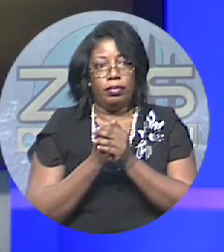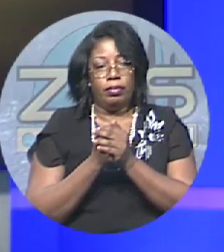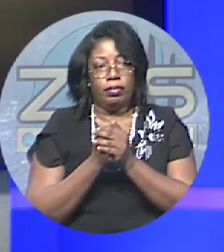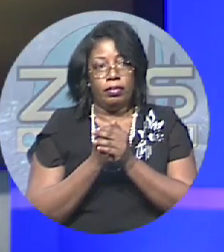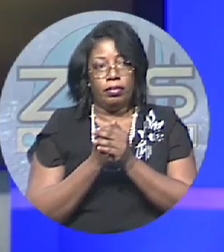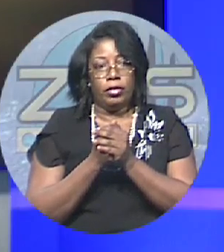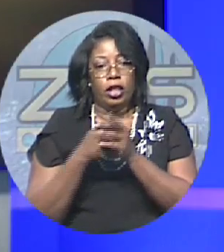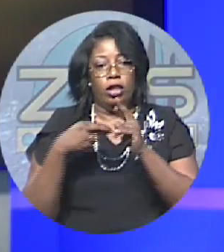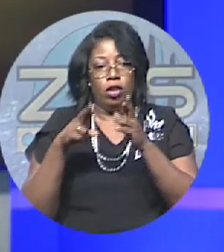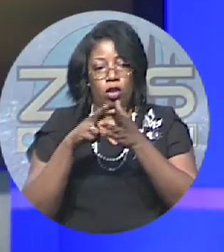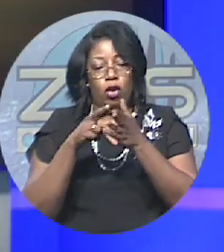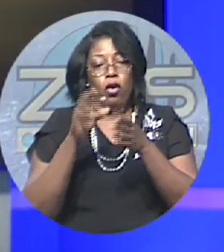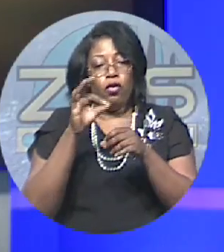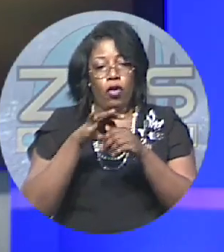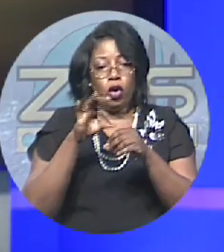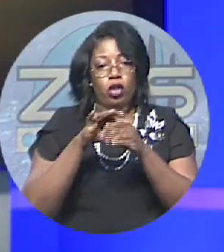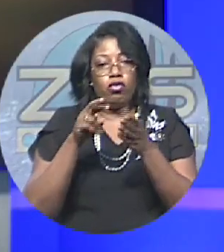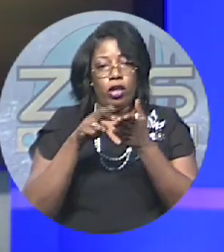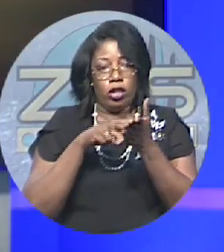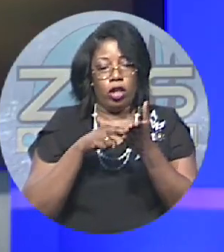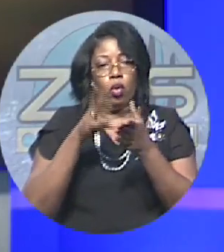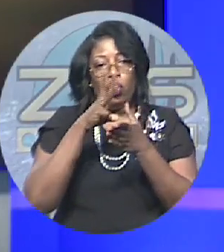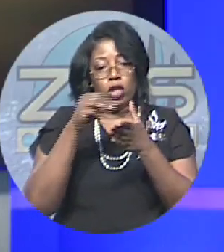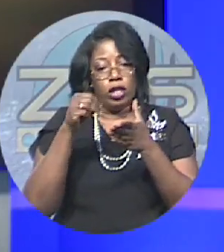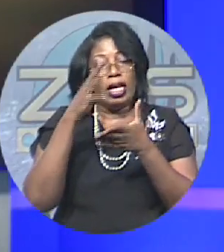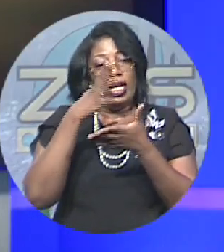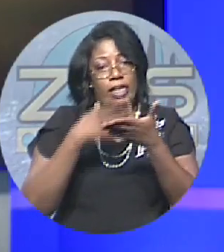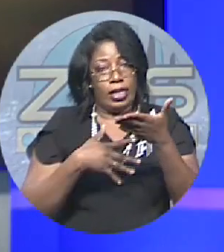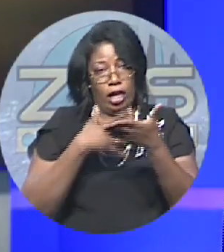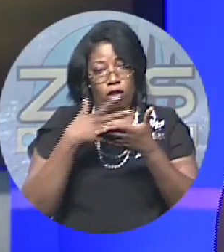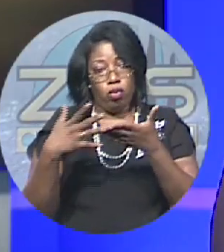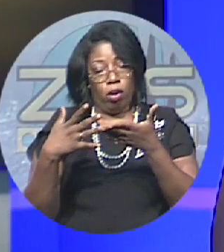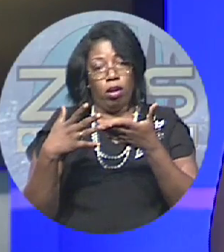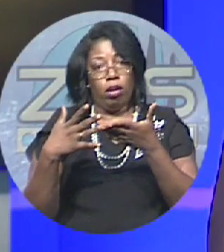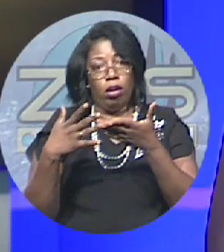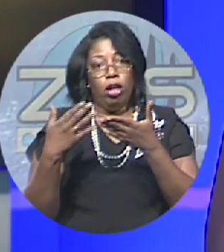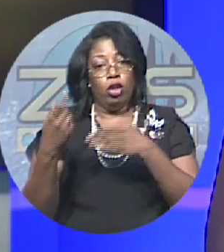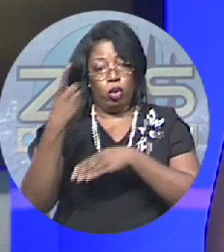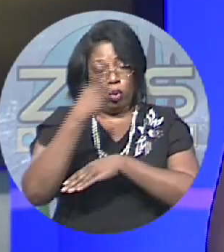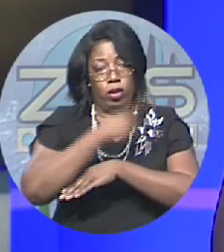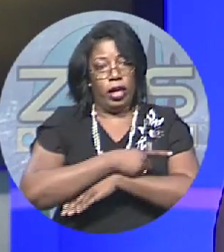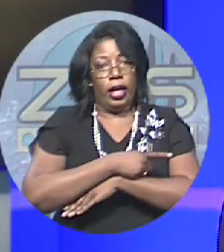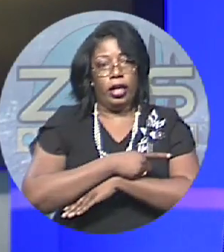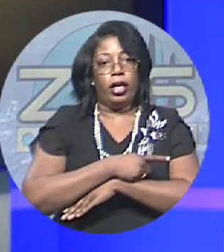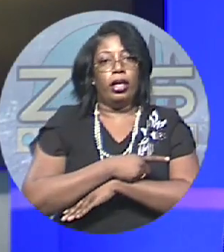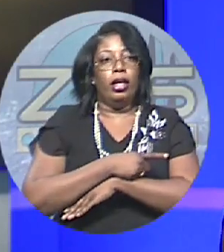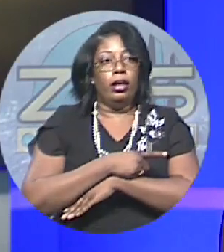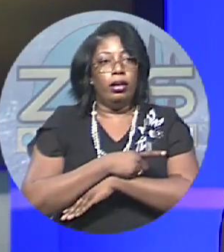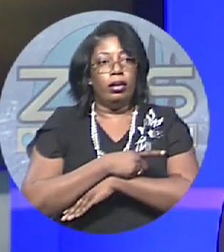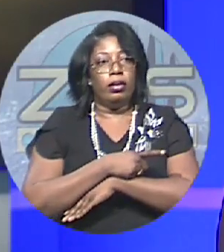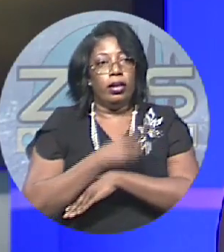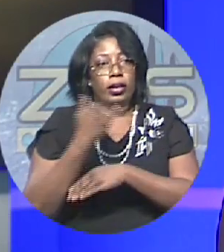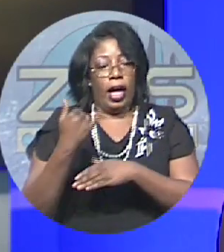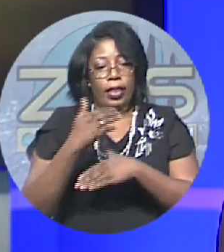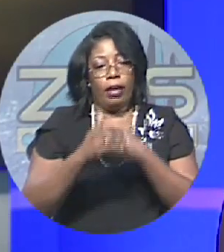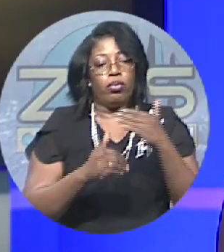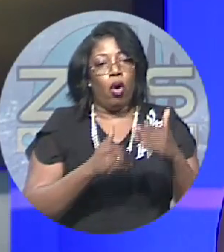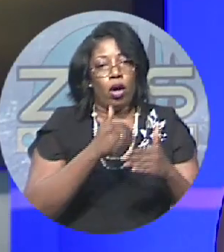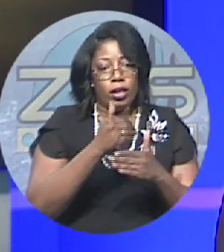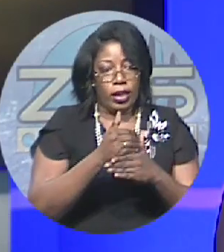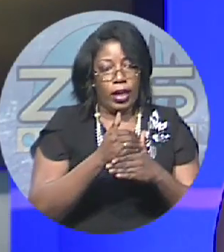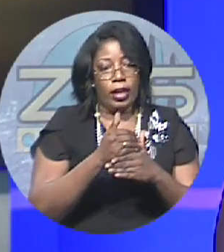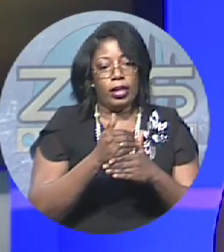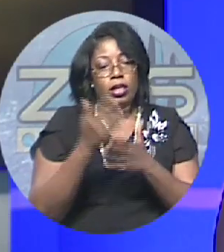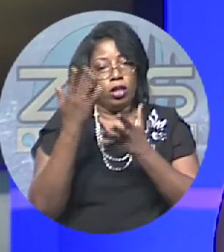33009. Voter registration was scheduled to begin across the country today. However, this is no longer the case. The process is taking a